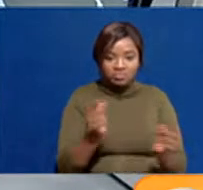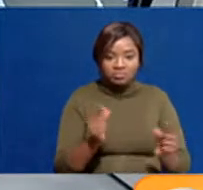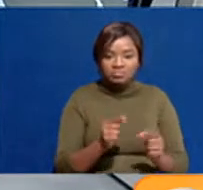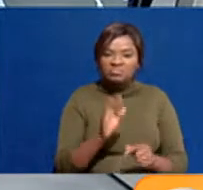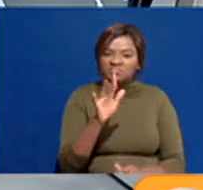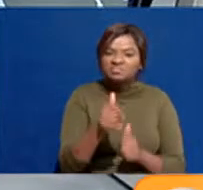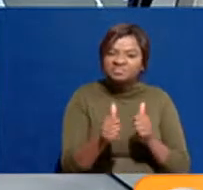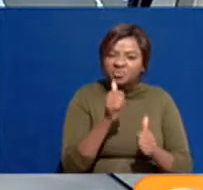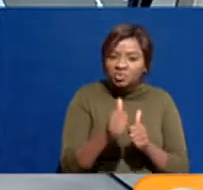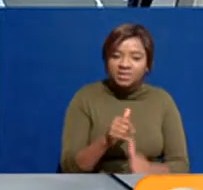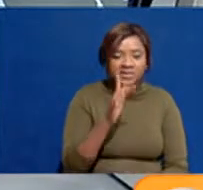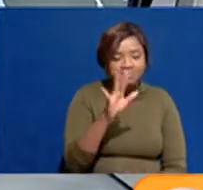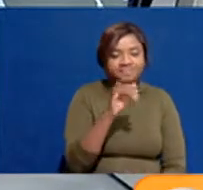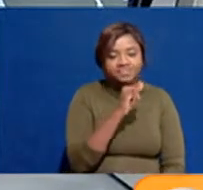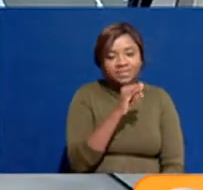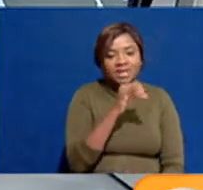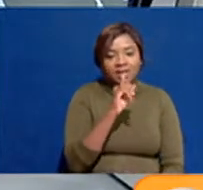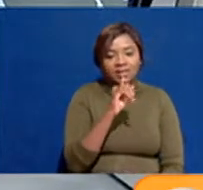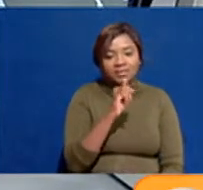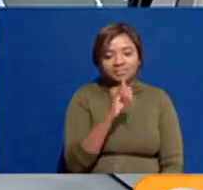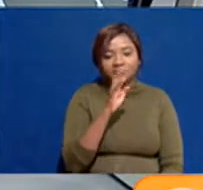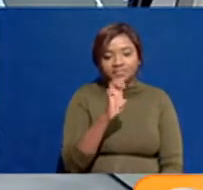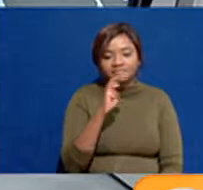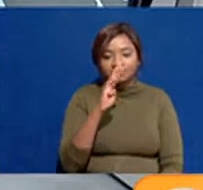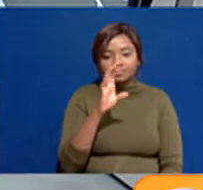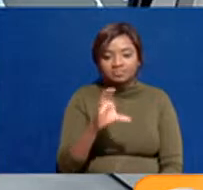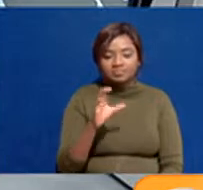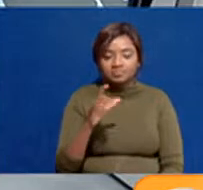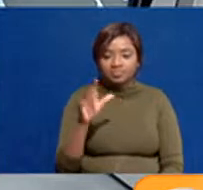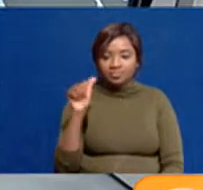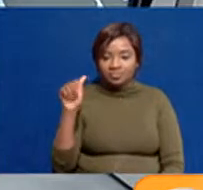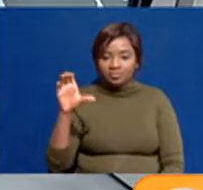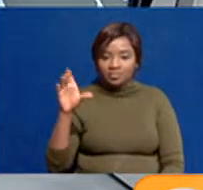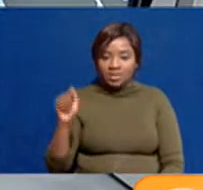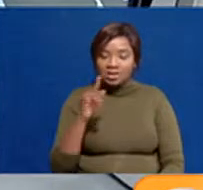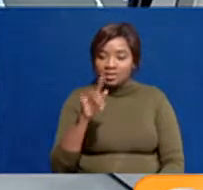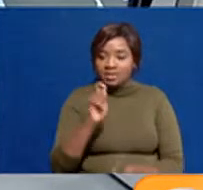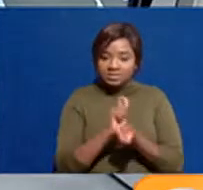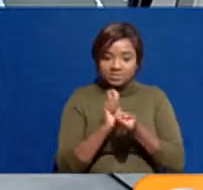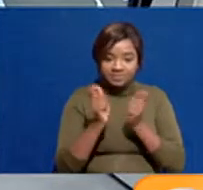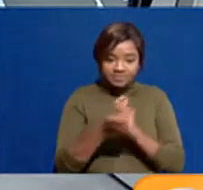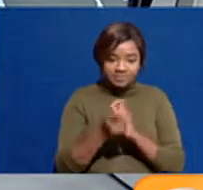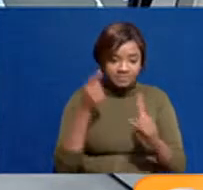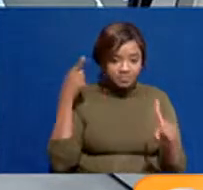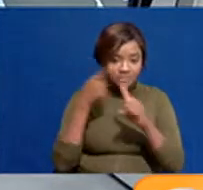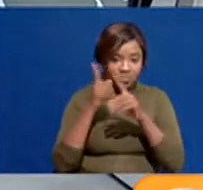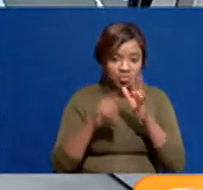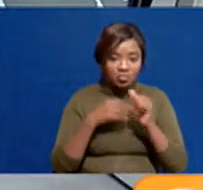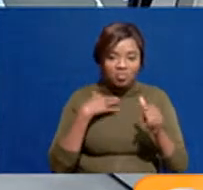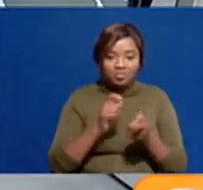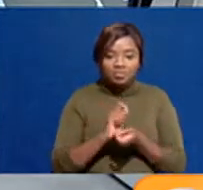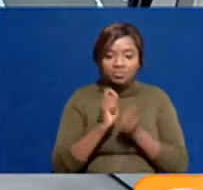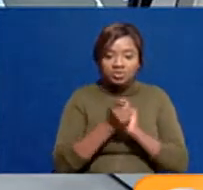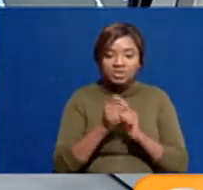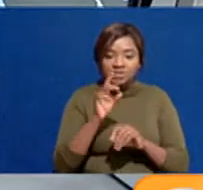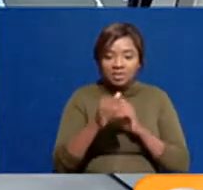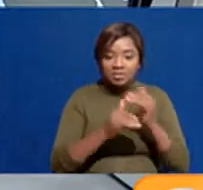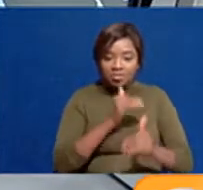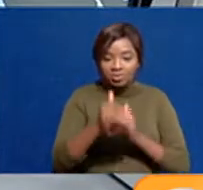Which part? The IEBC Act was amended to be able to change the process of selection. In